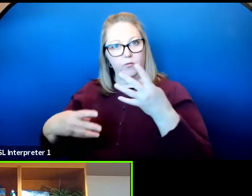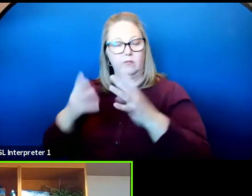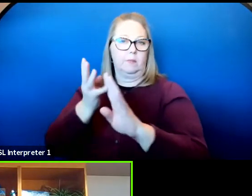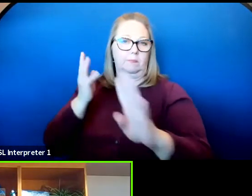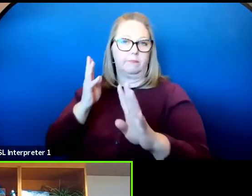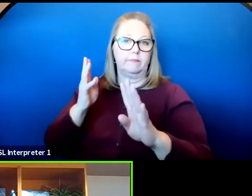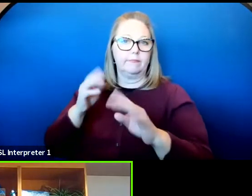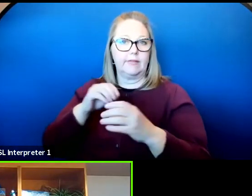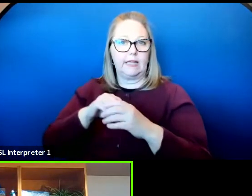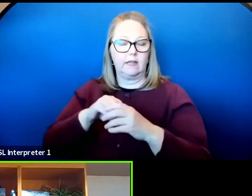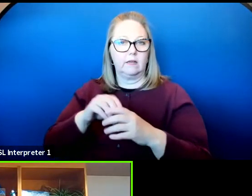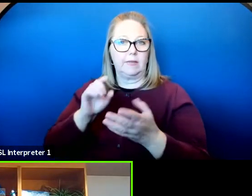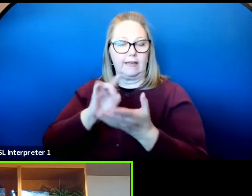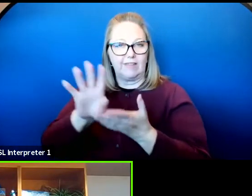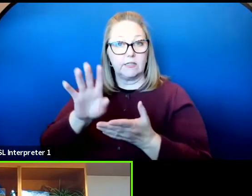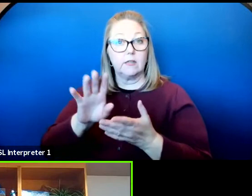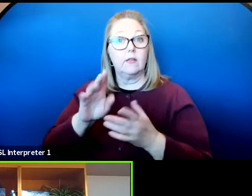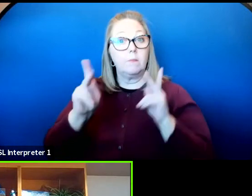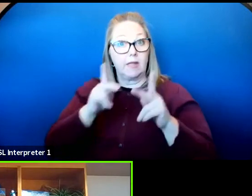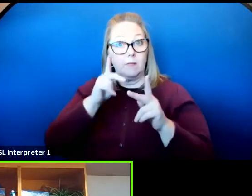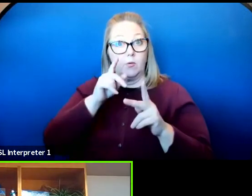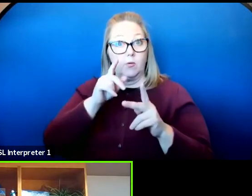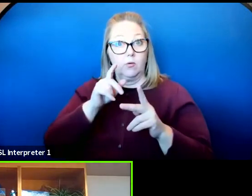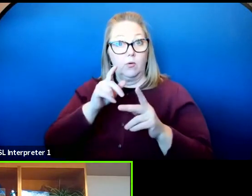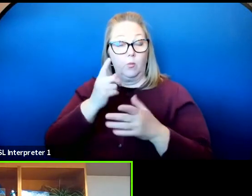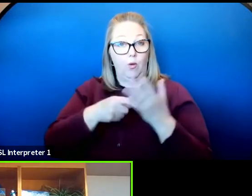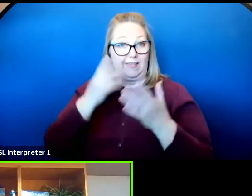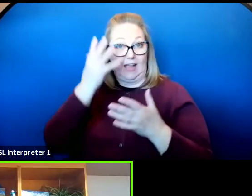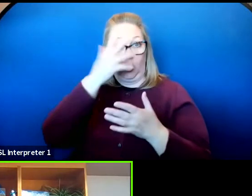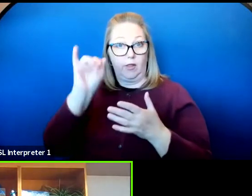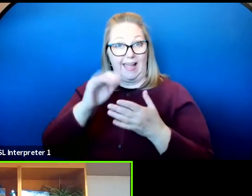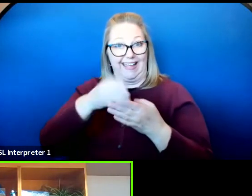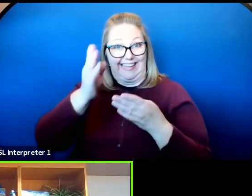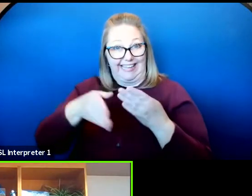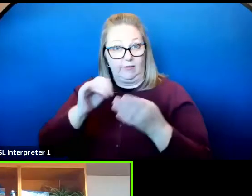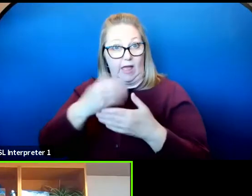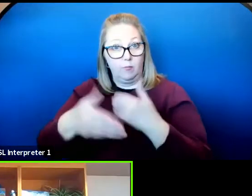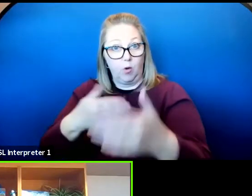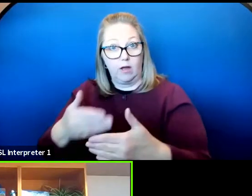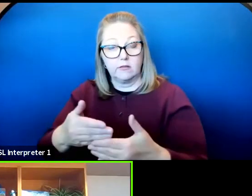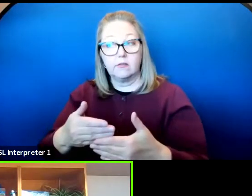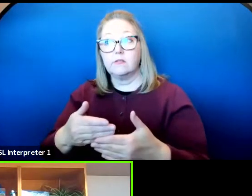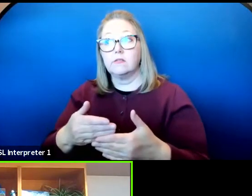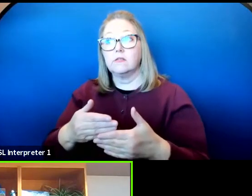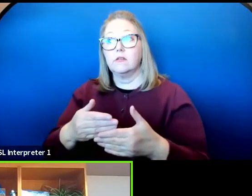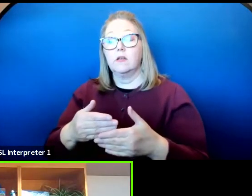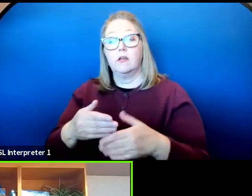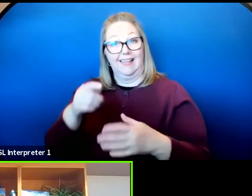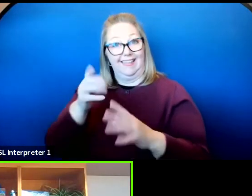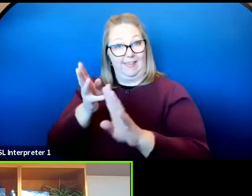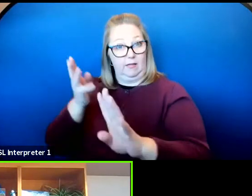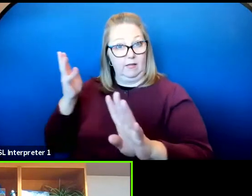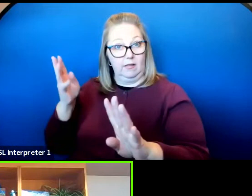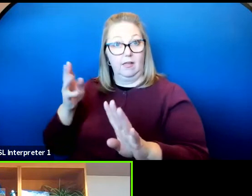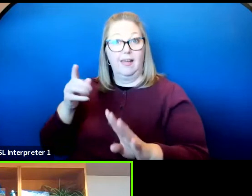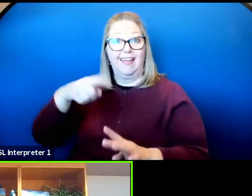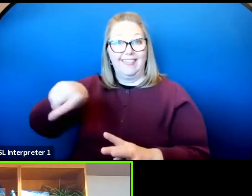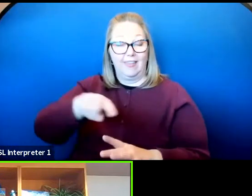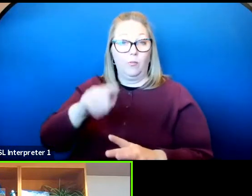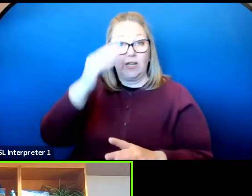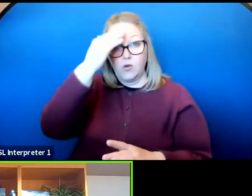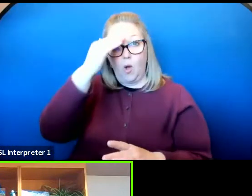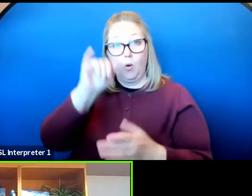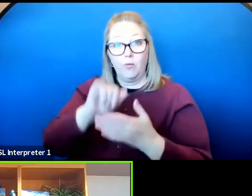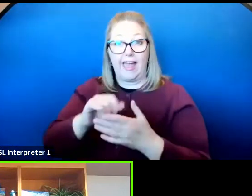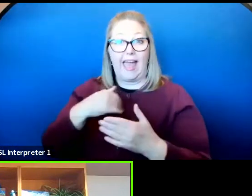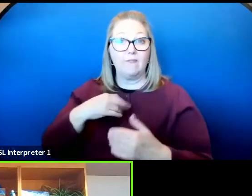a process and what that outcome may look like, we also are automatically putting them into, if they are at the risk of homelessness, and let's say